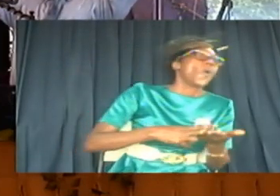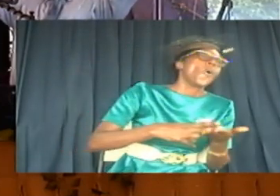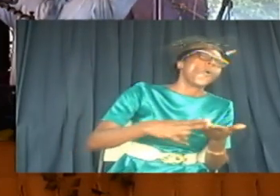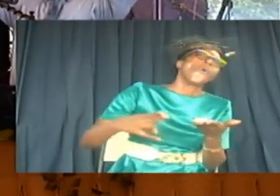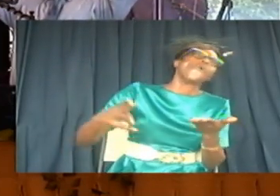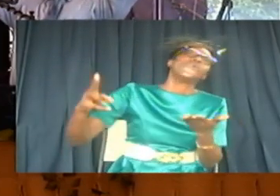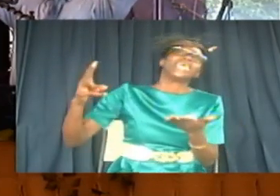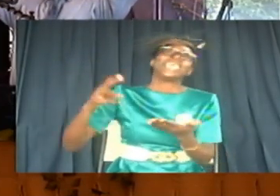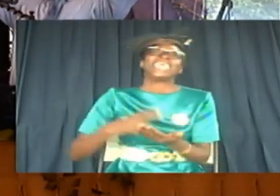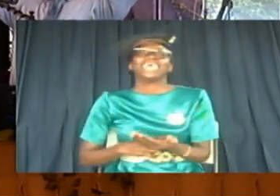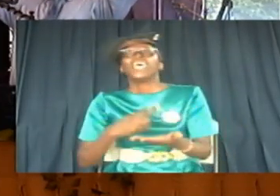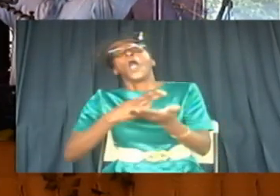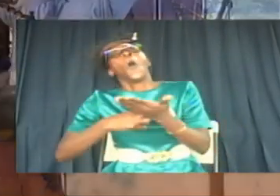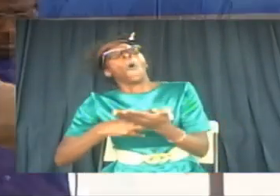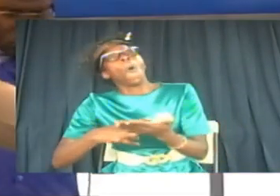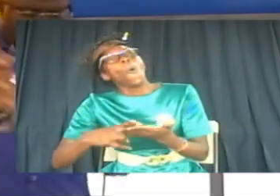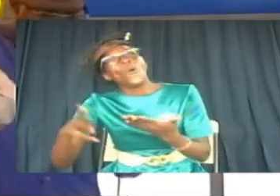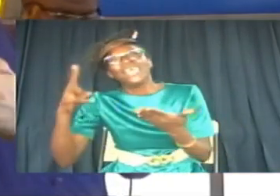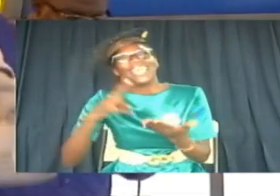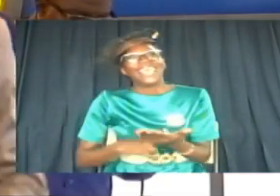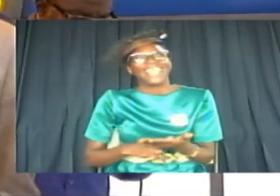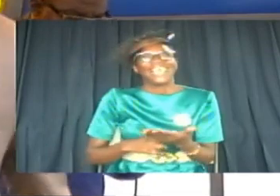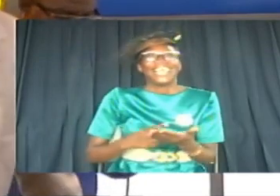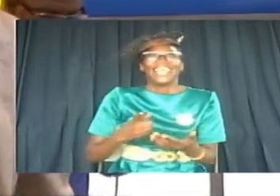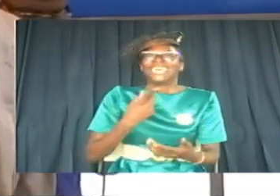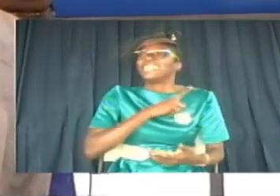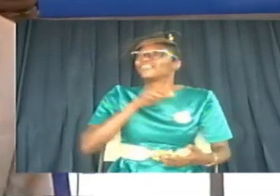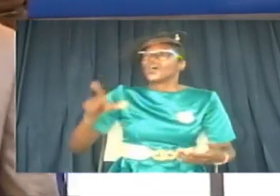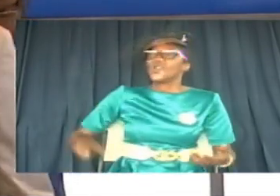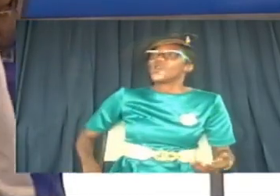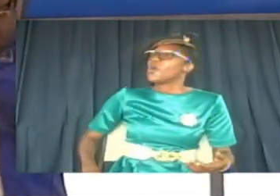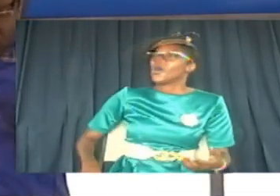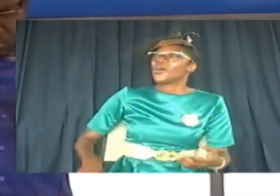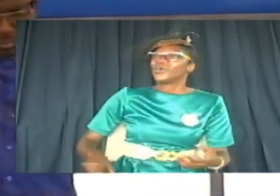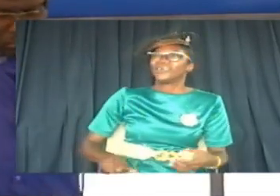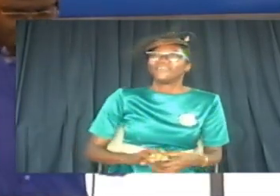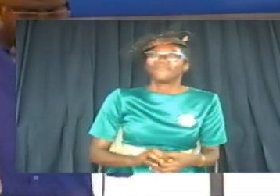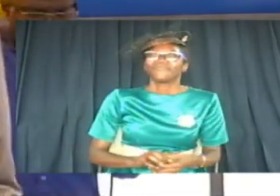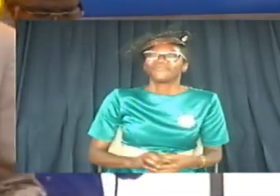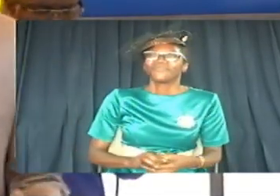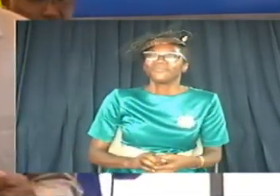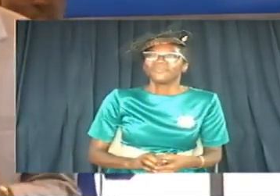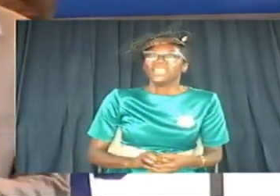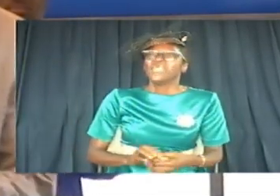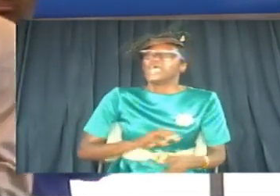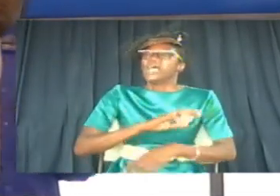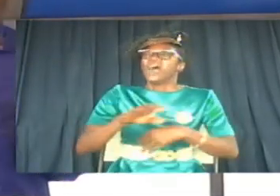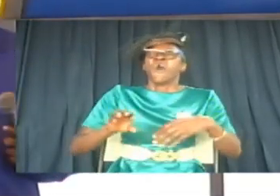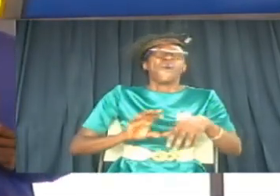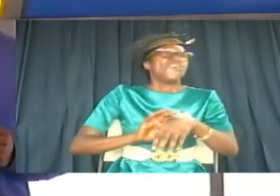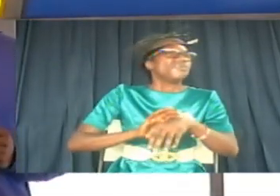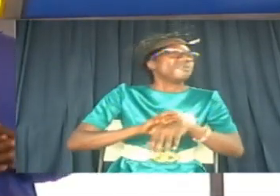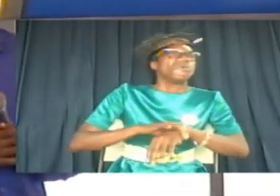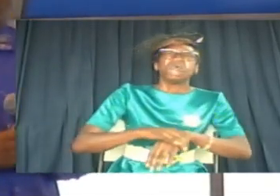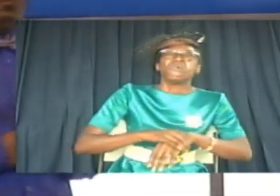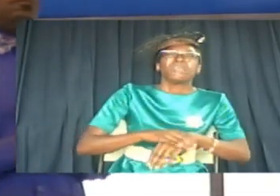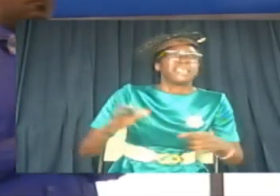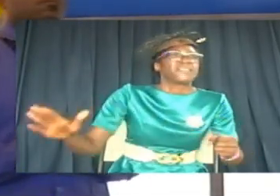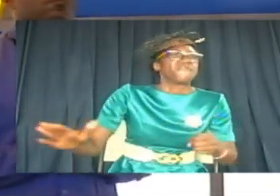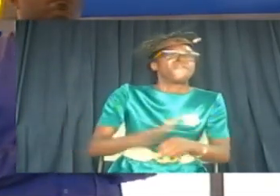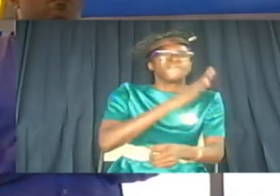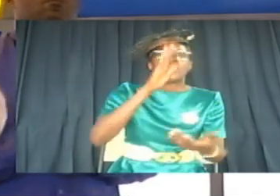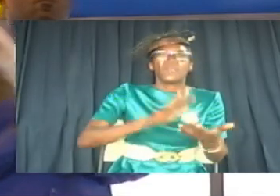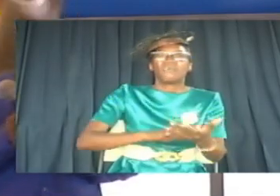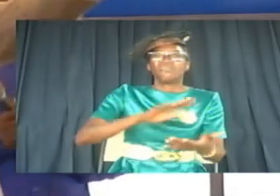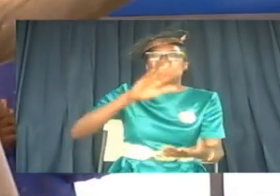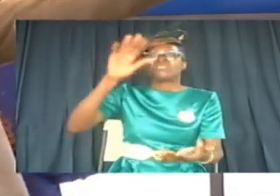holy, holy is the Lord of hosts. The whole earth is full of his glory. Is